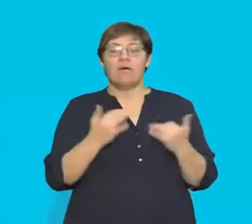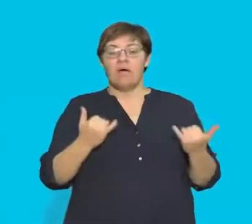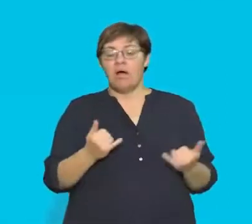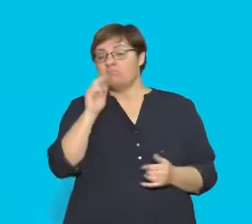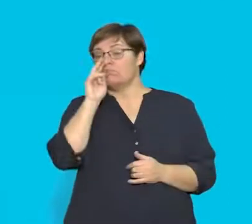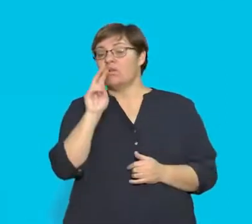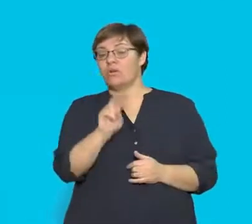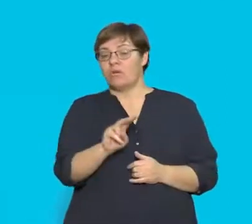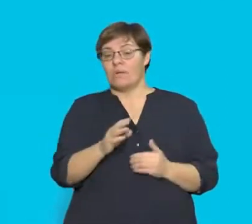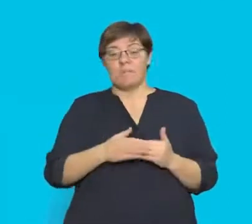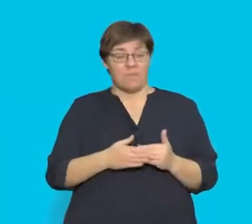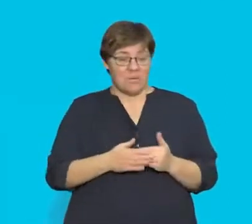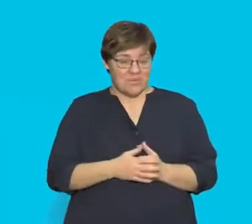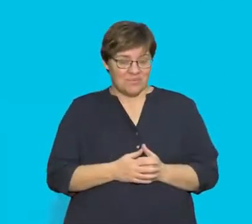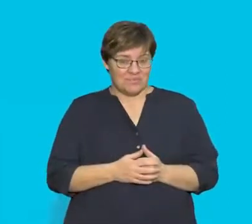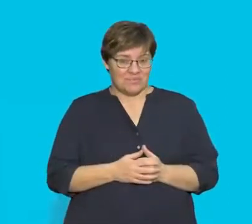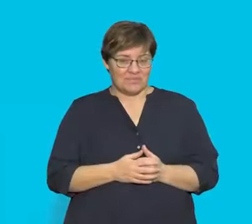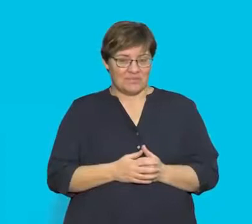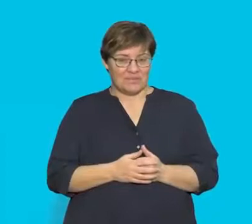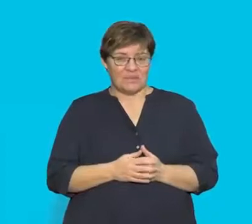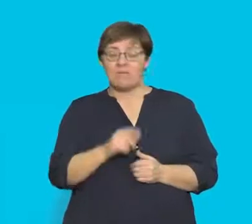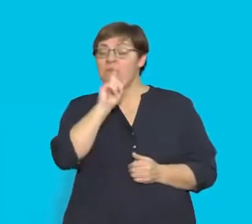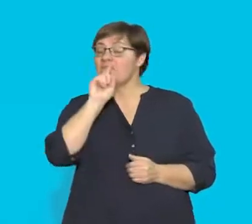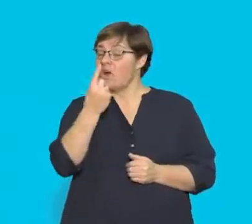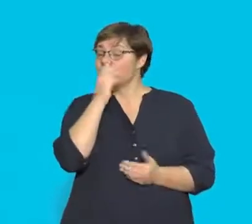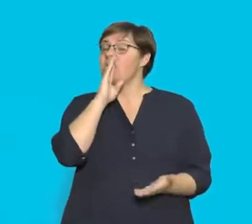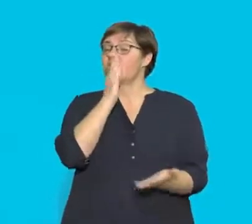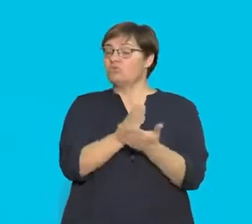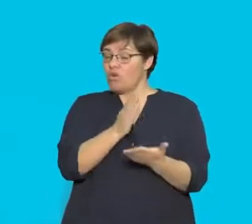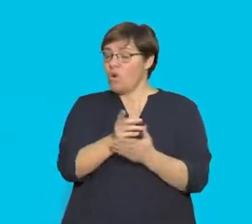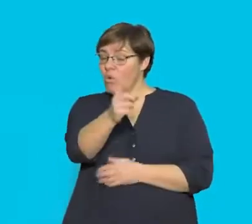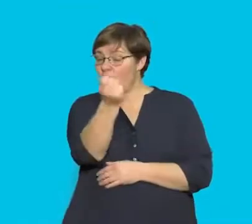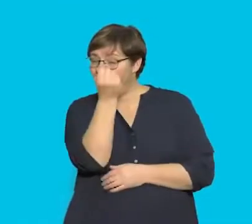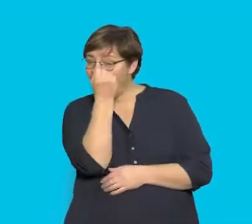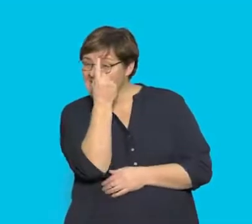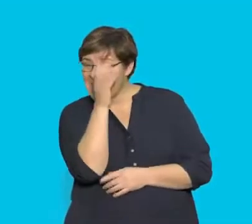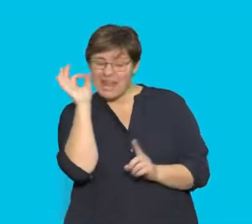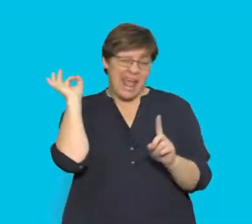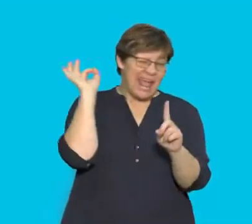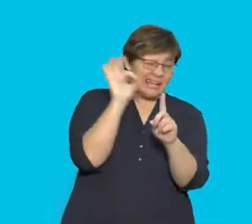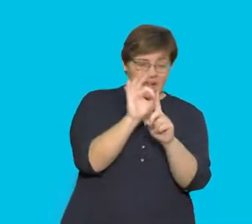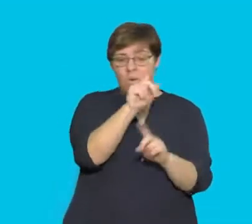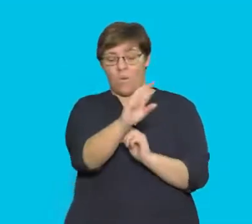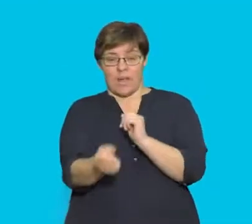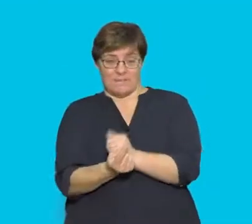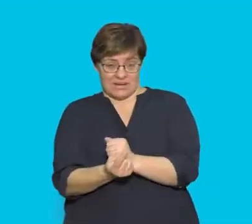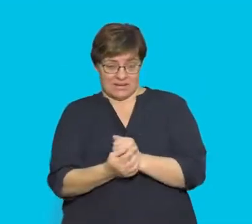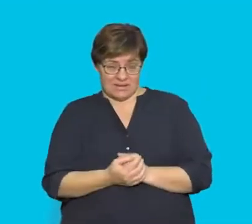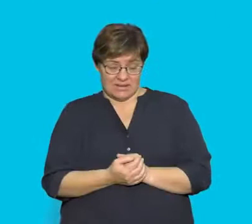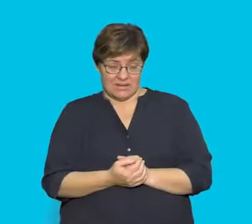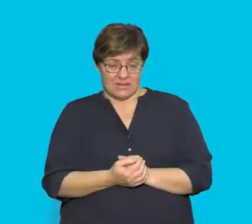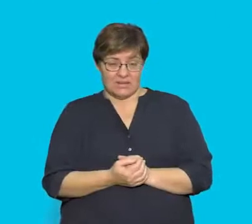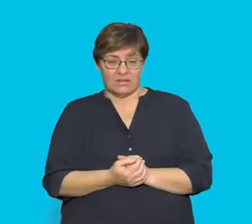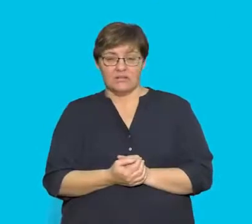and we're going to take a look at it. But first of all, let's make sure that we understand exactly what's happening